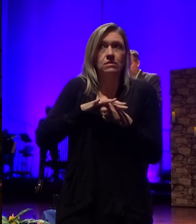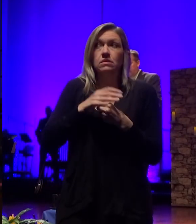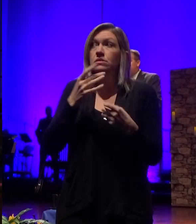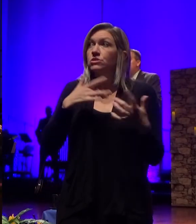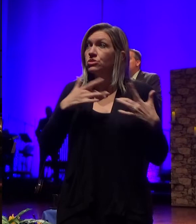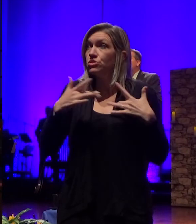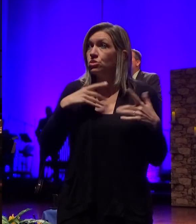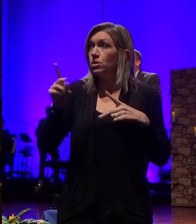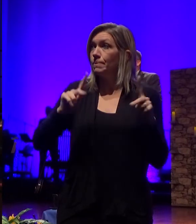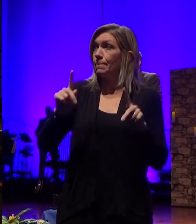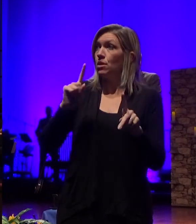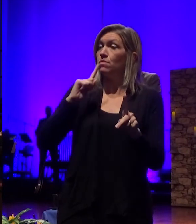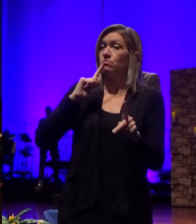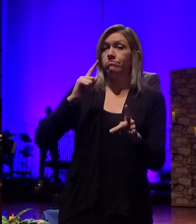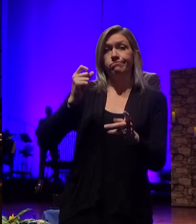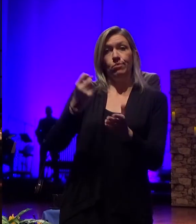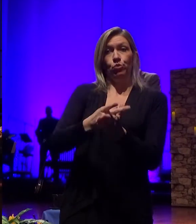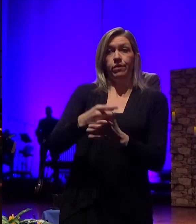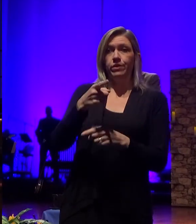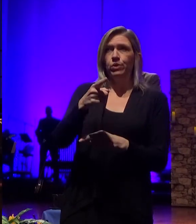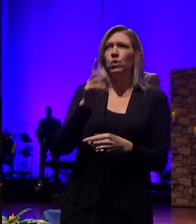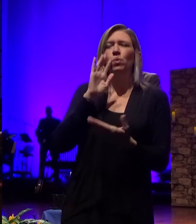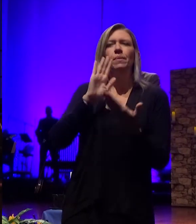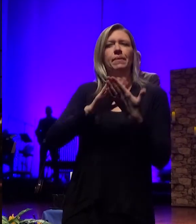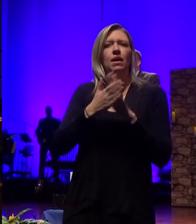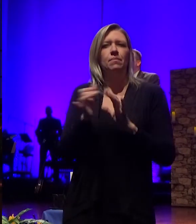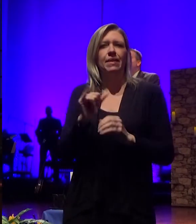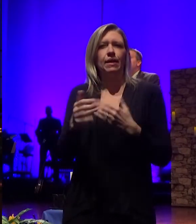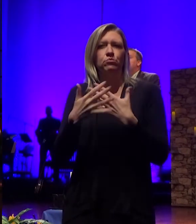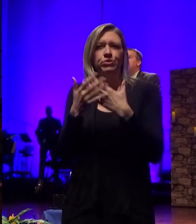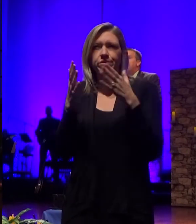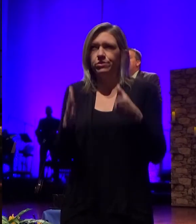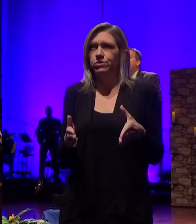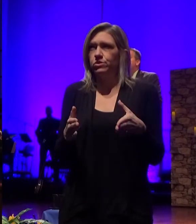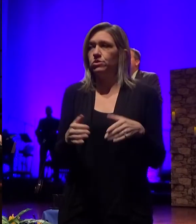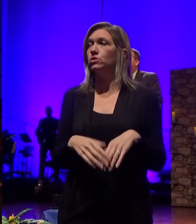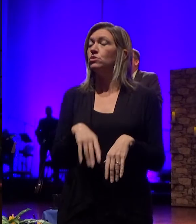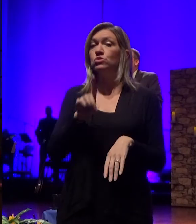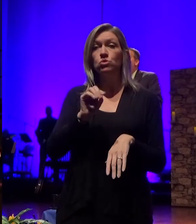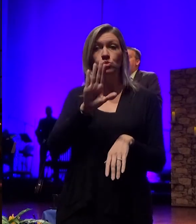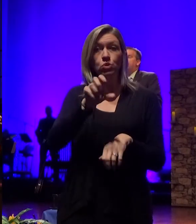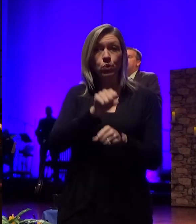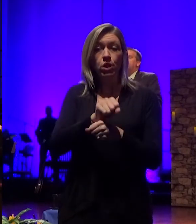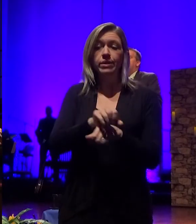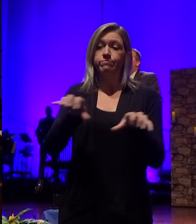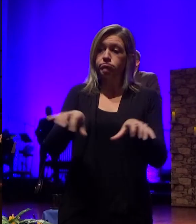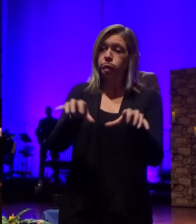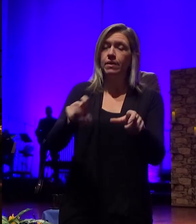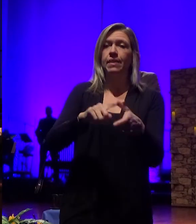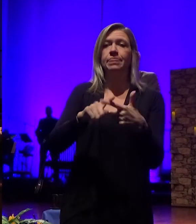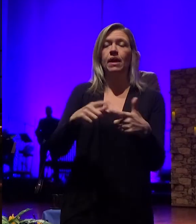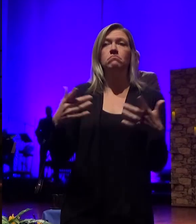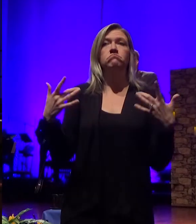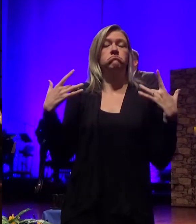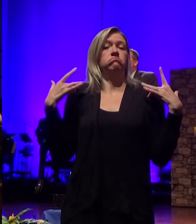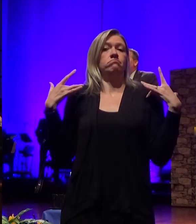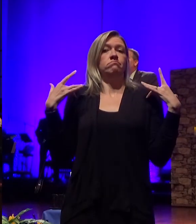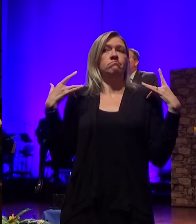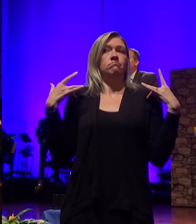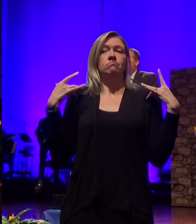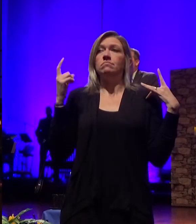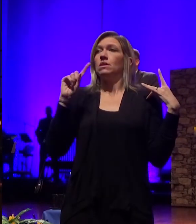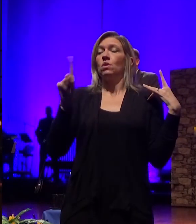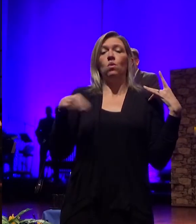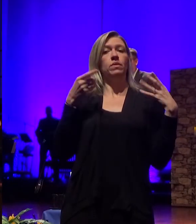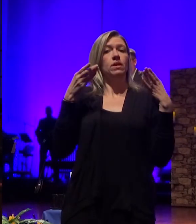approval, and you will be their prisoner. Do your work, then step back. The only way